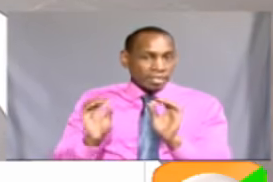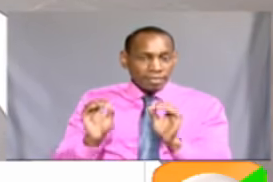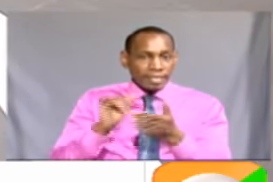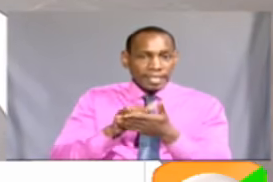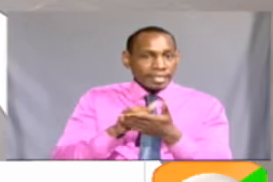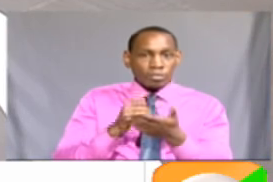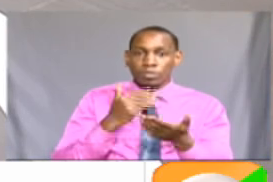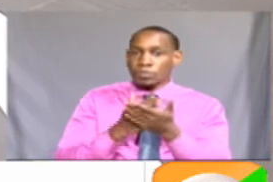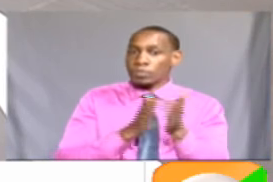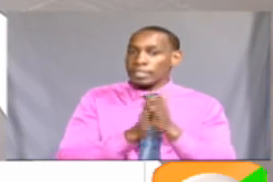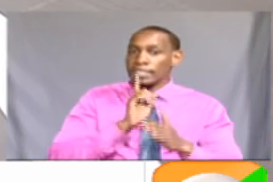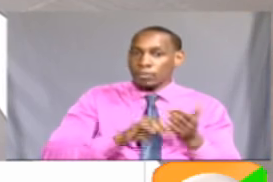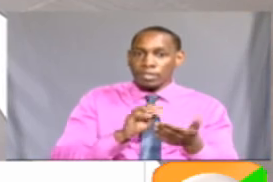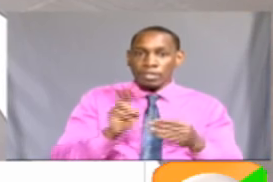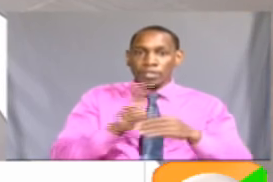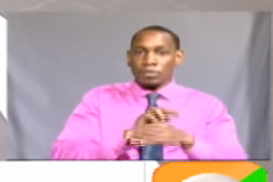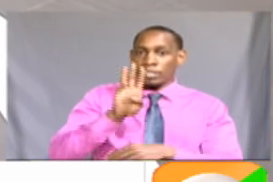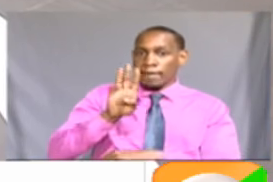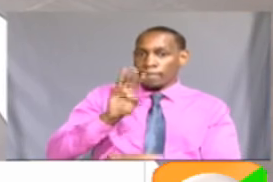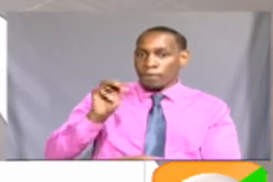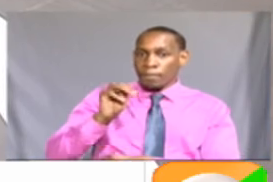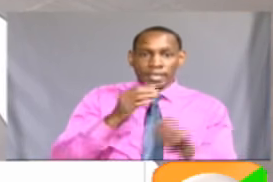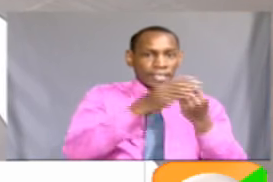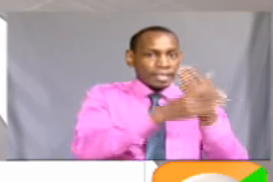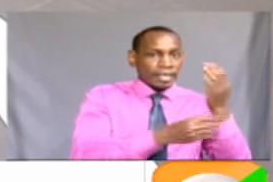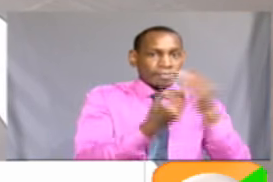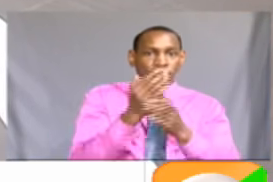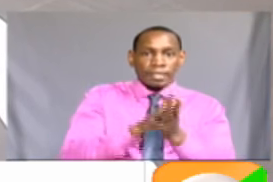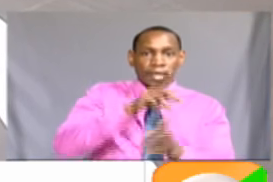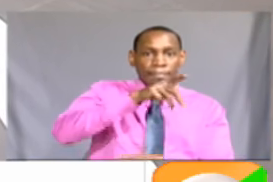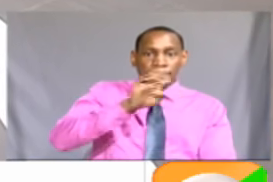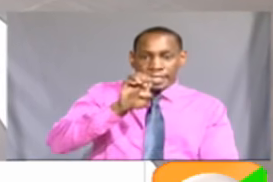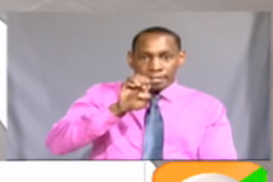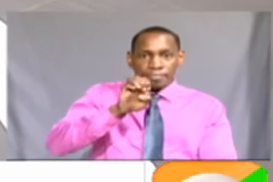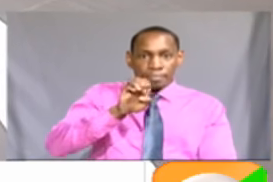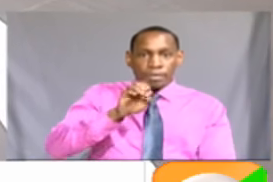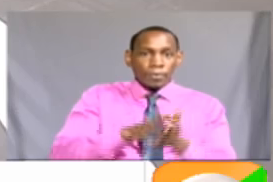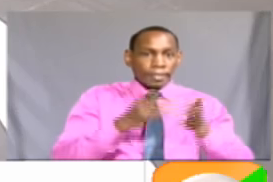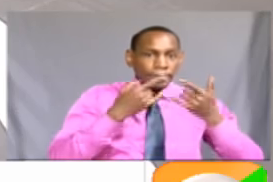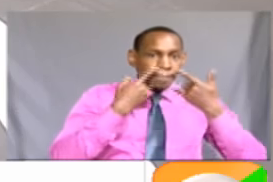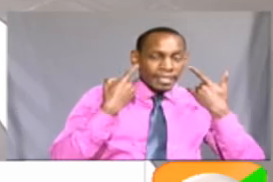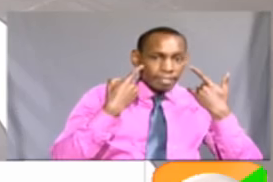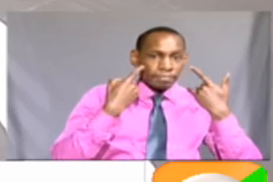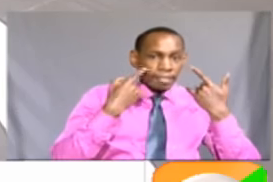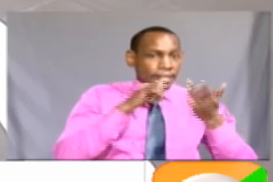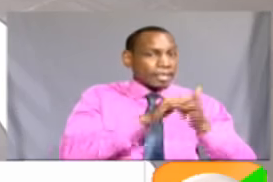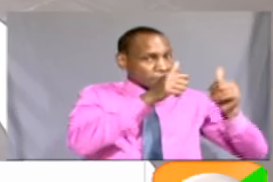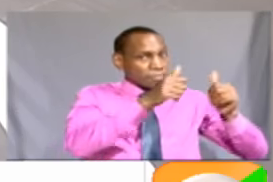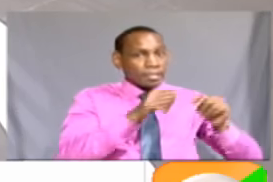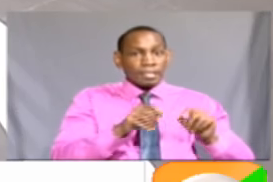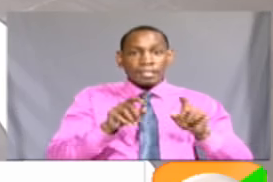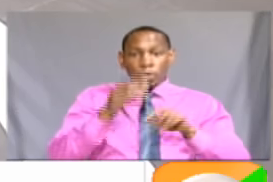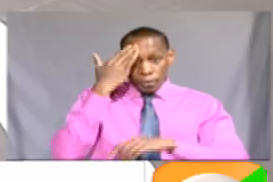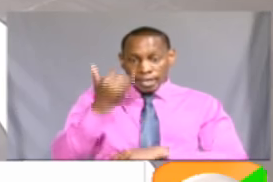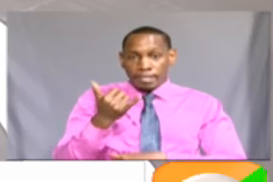would be interesting to say we've spent 4 million on gloves and PPE and whatnot and, you know, face masks and that sort of thing. And this